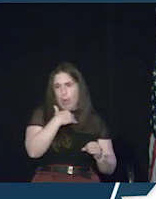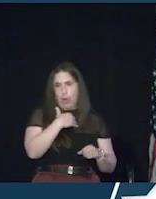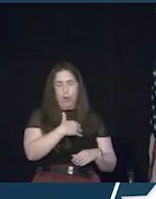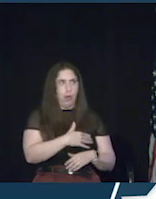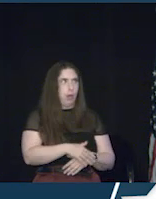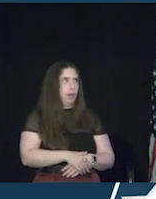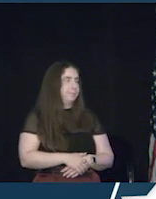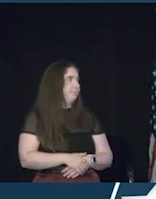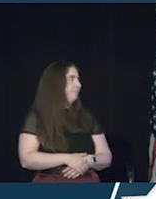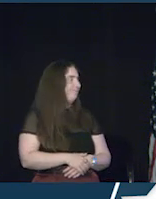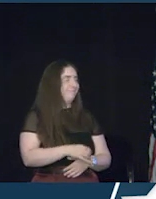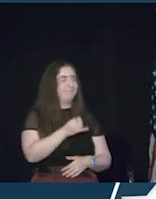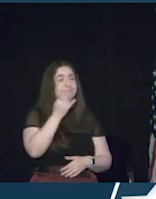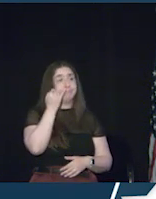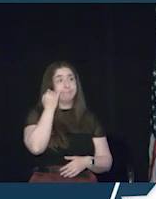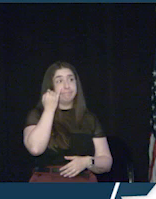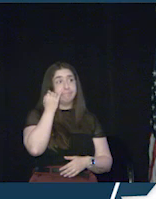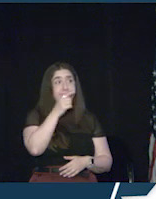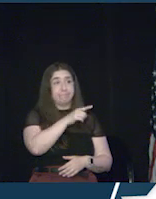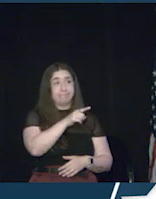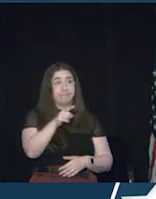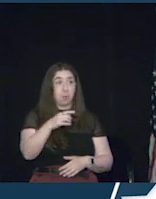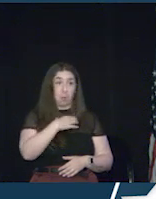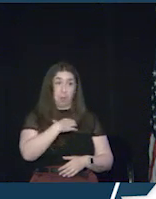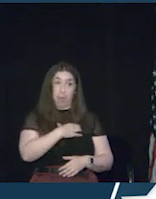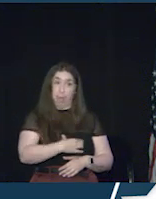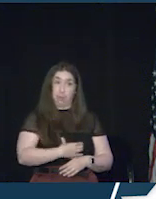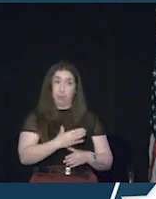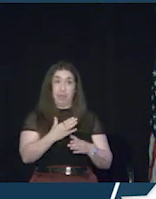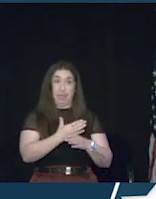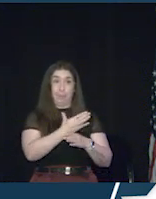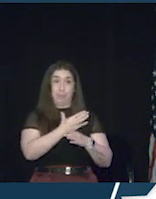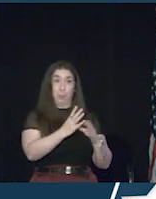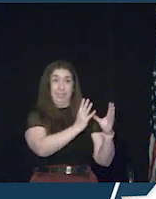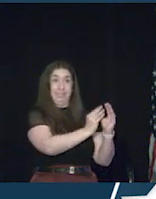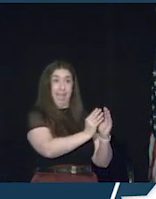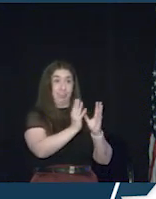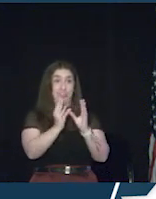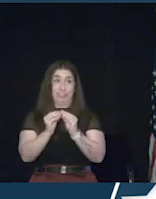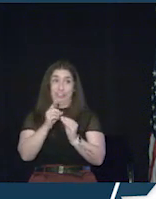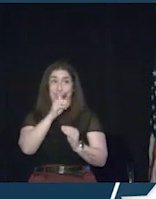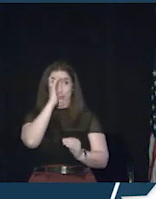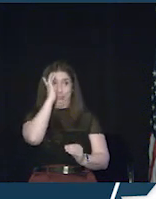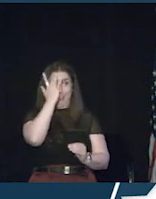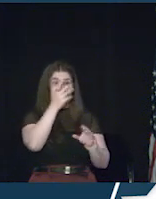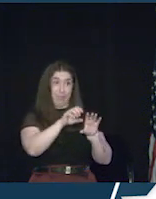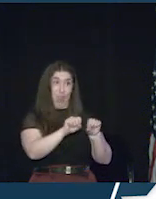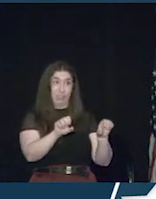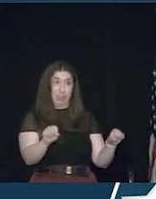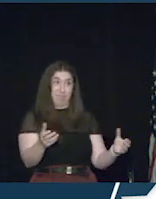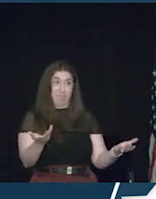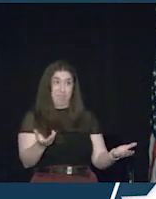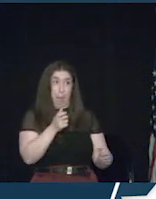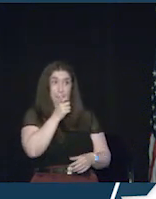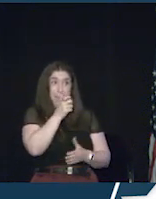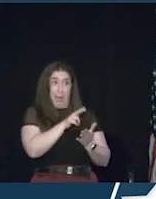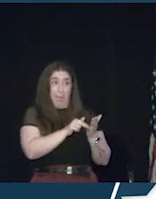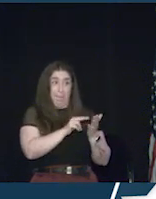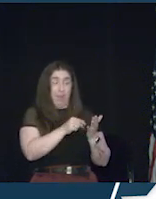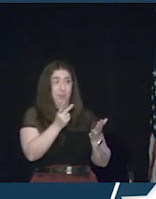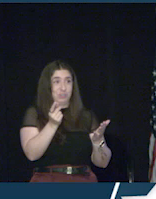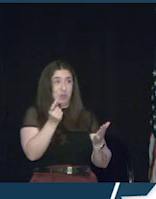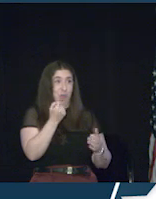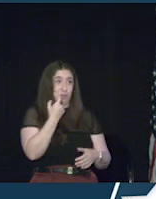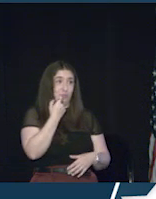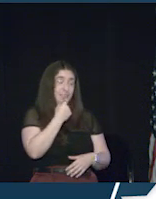So if anybody gets hungry between sessions and you're tired of hot dogs, peanut butter dog treats, I'm telling you